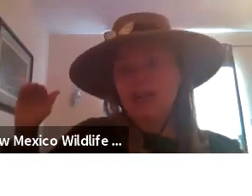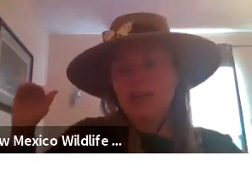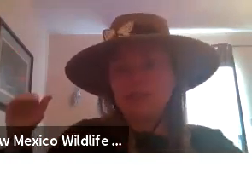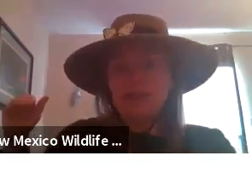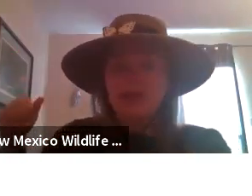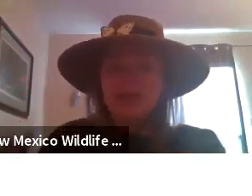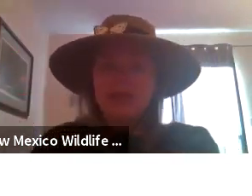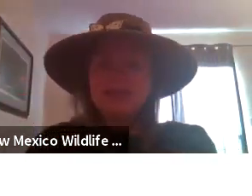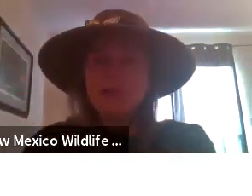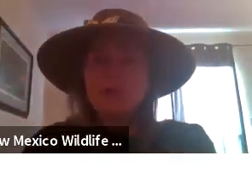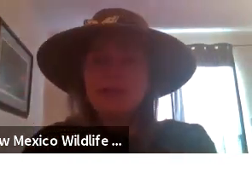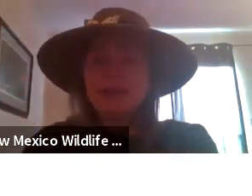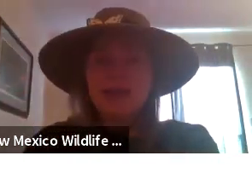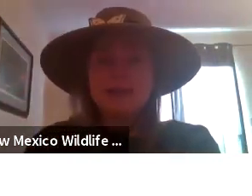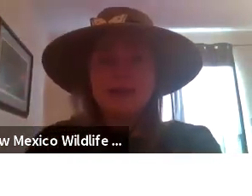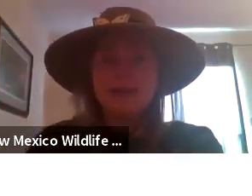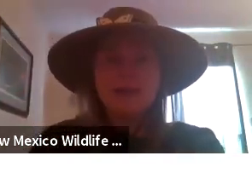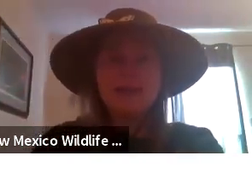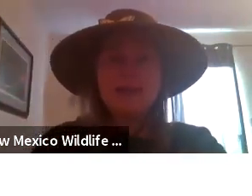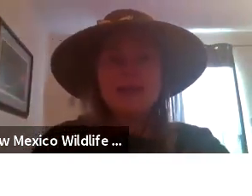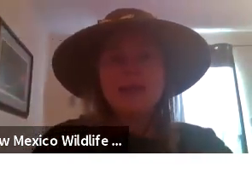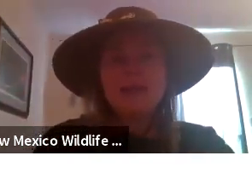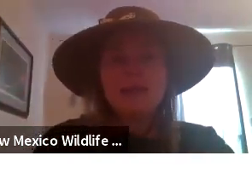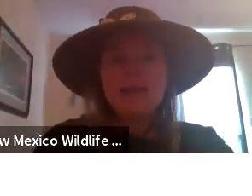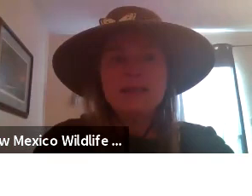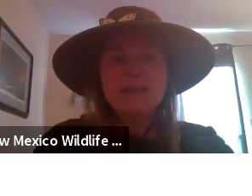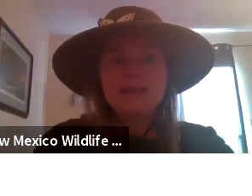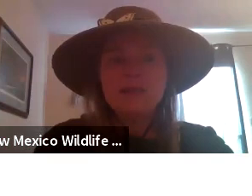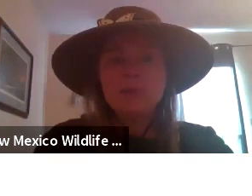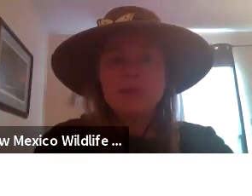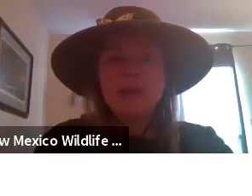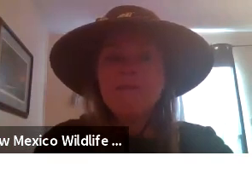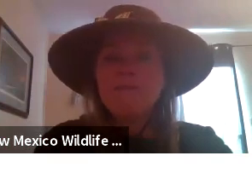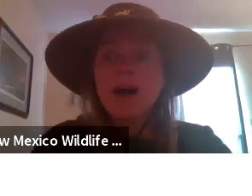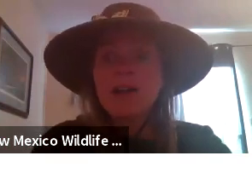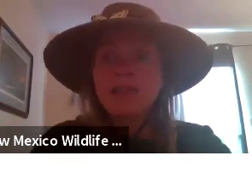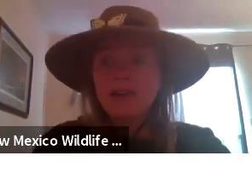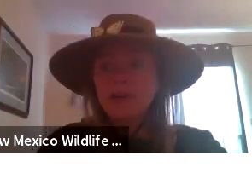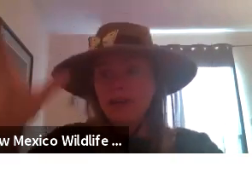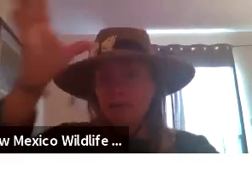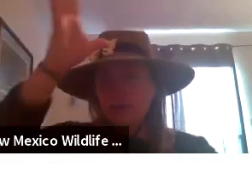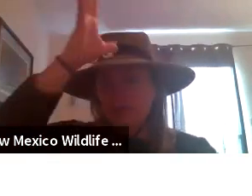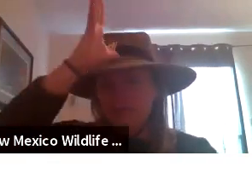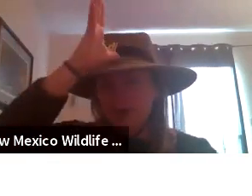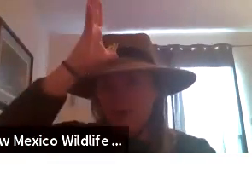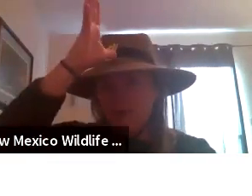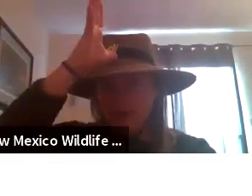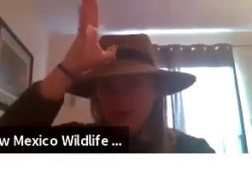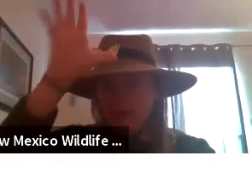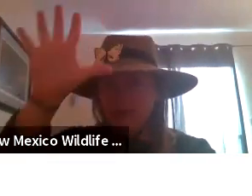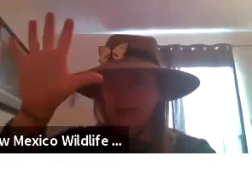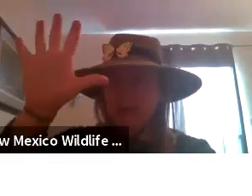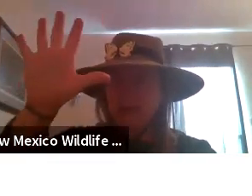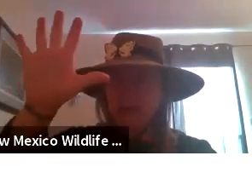but child. That's how we sign that sign. This is the word father, and we sign father